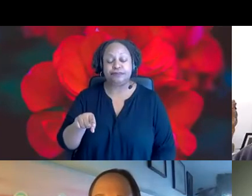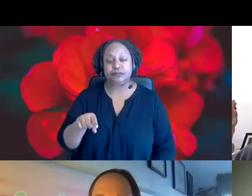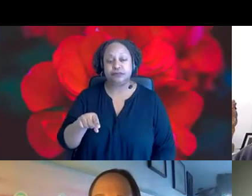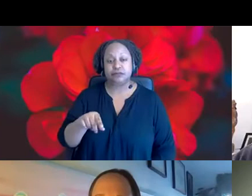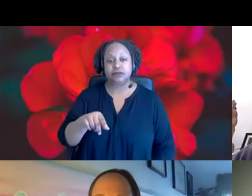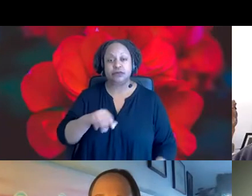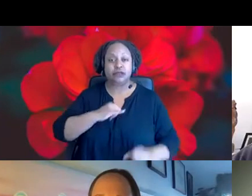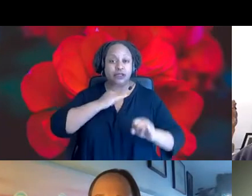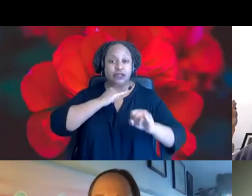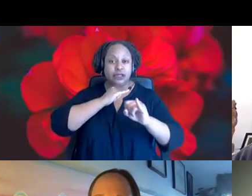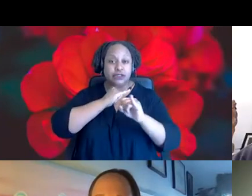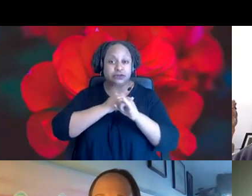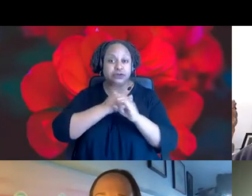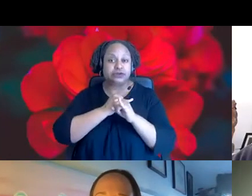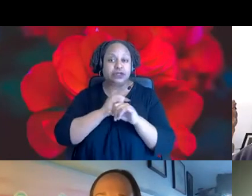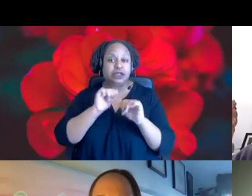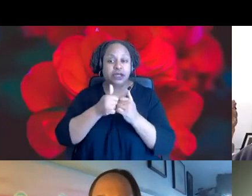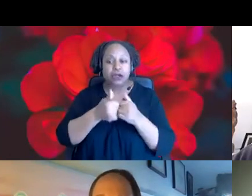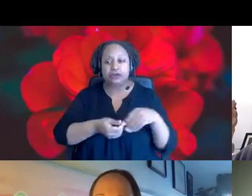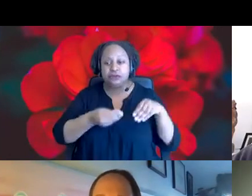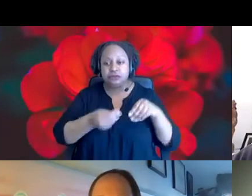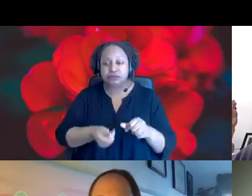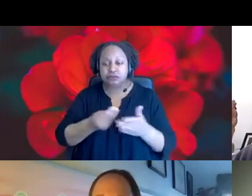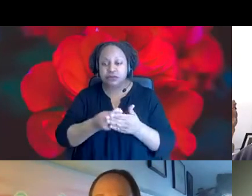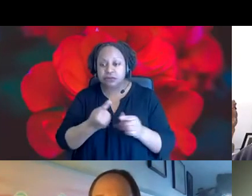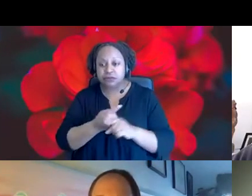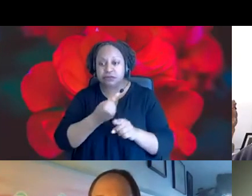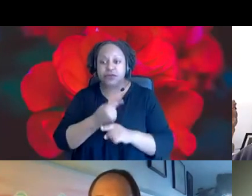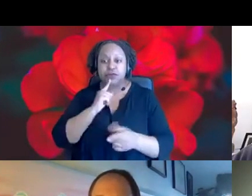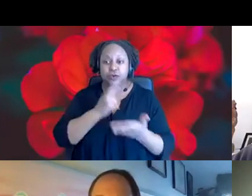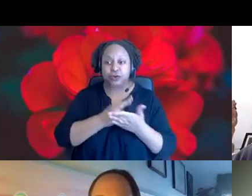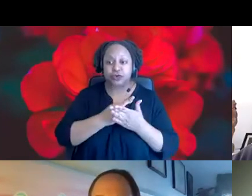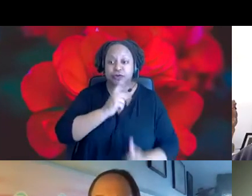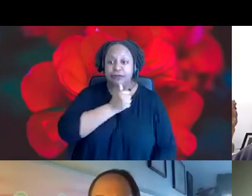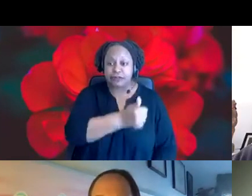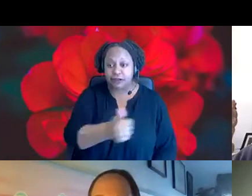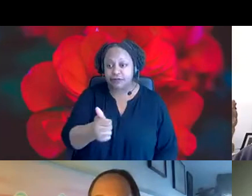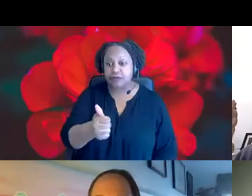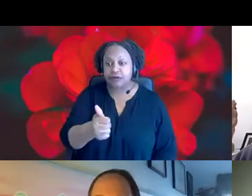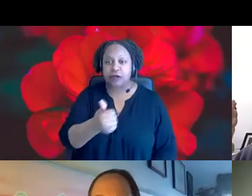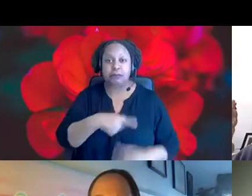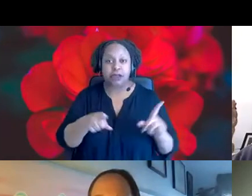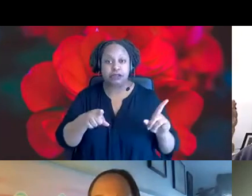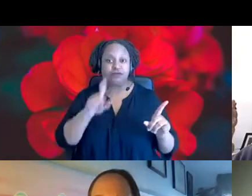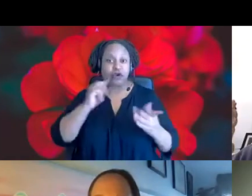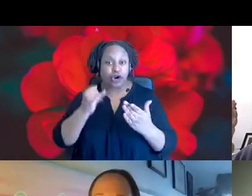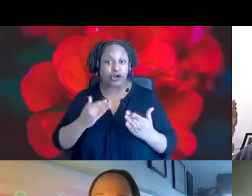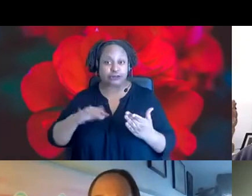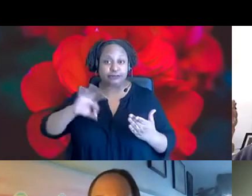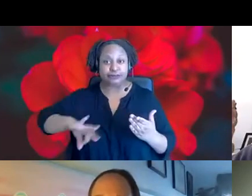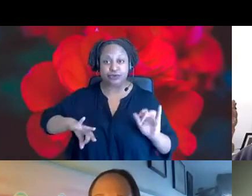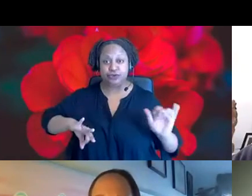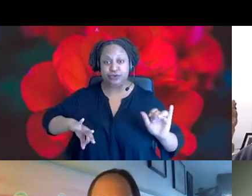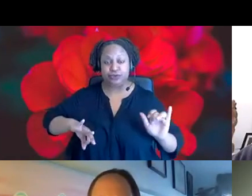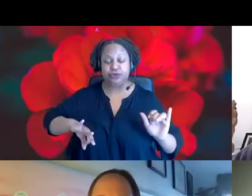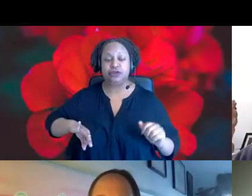institutions using those resources, both for themselves, but also for artists outside